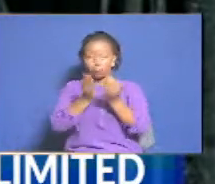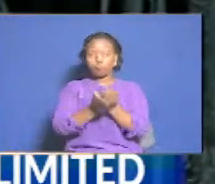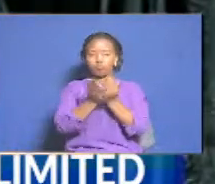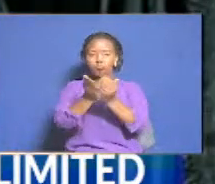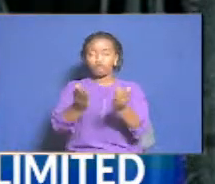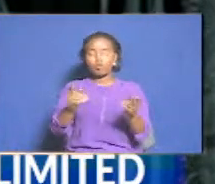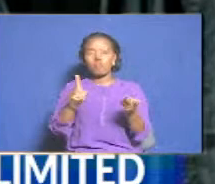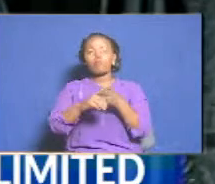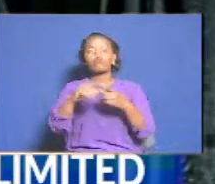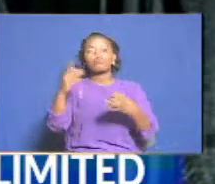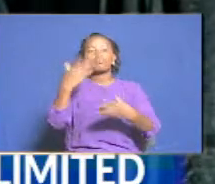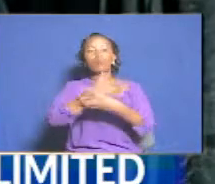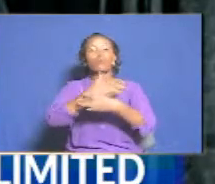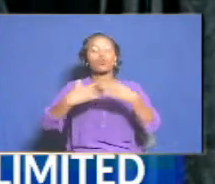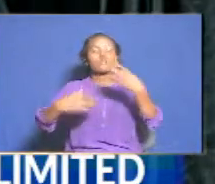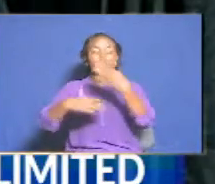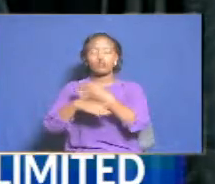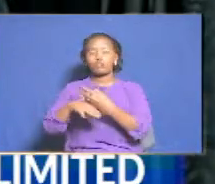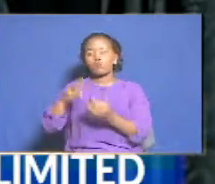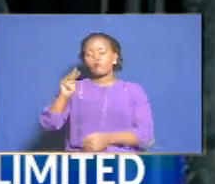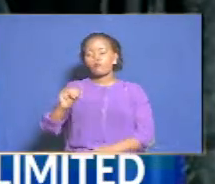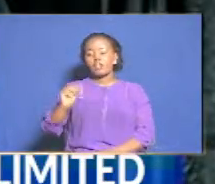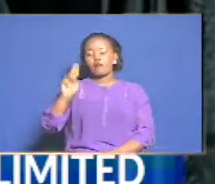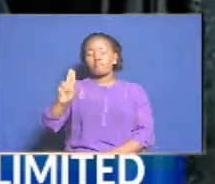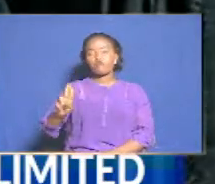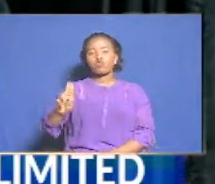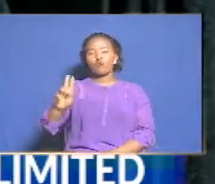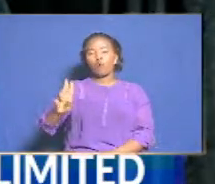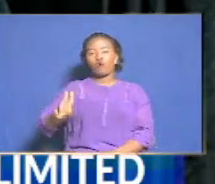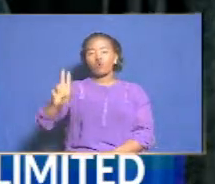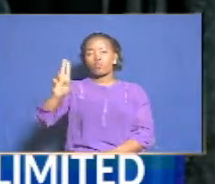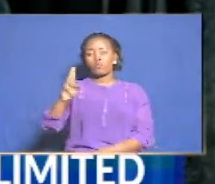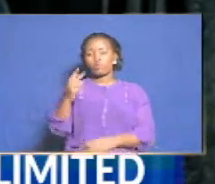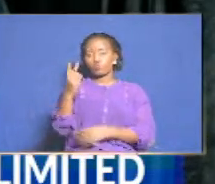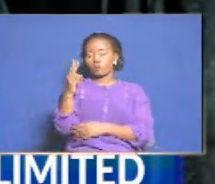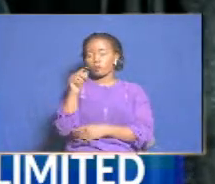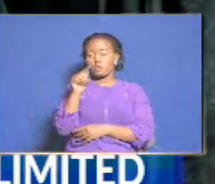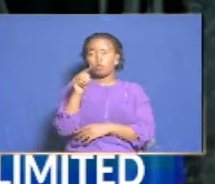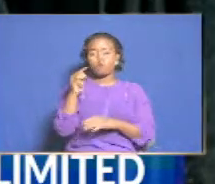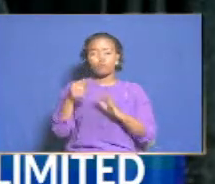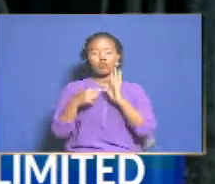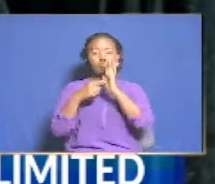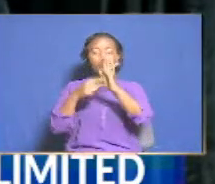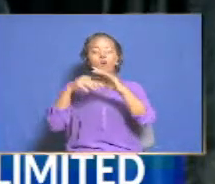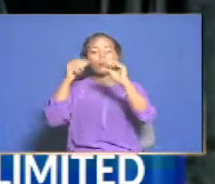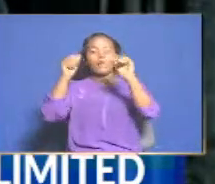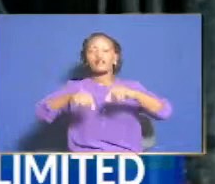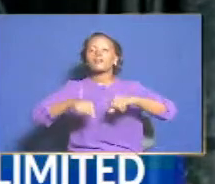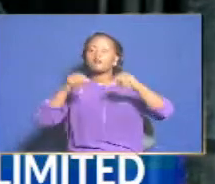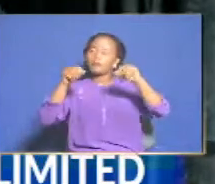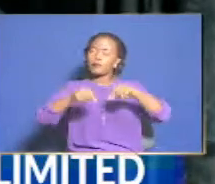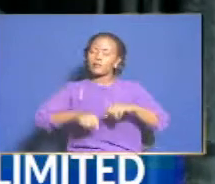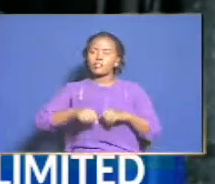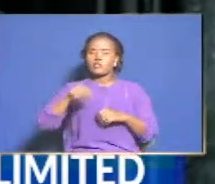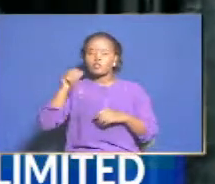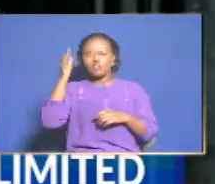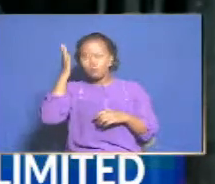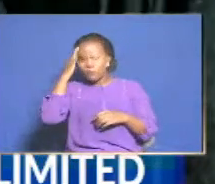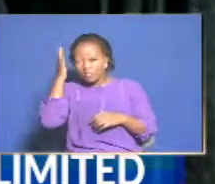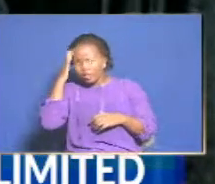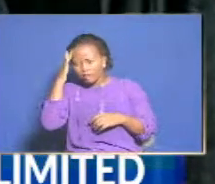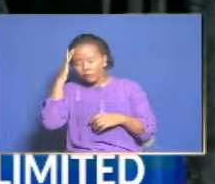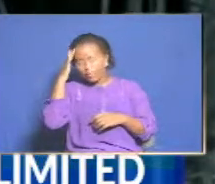of MV Uhuru II, will demonstrate our commitment to identify,